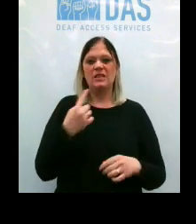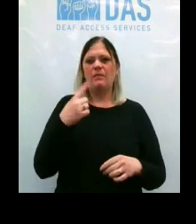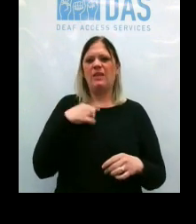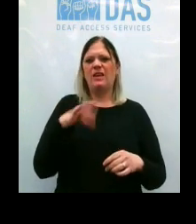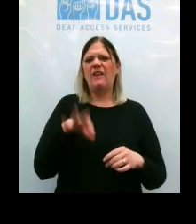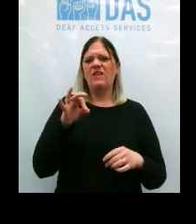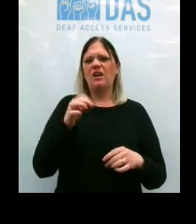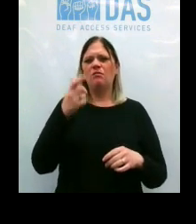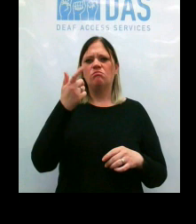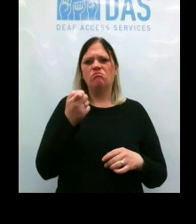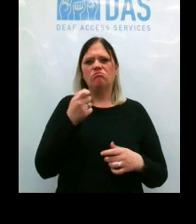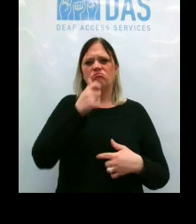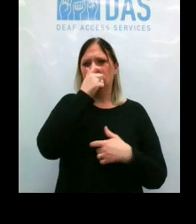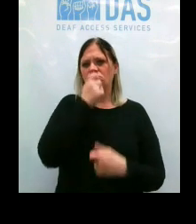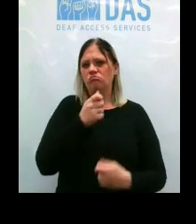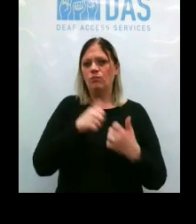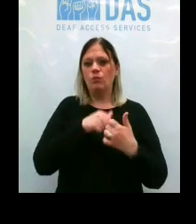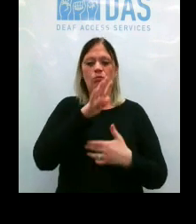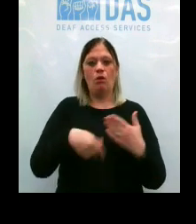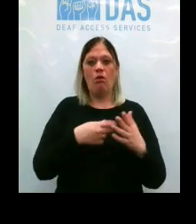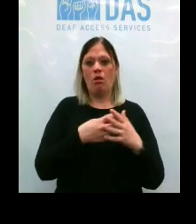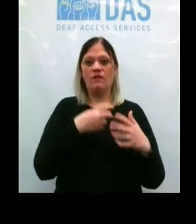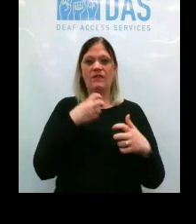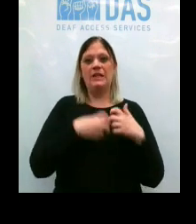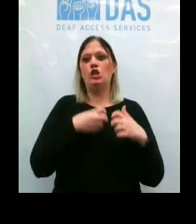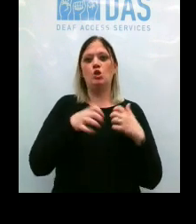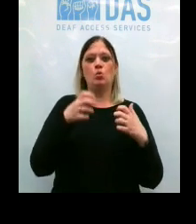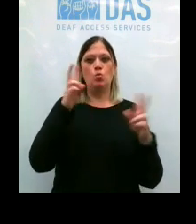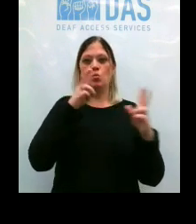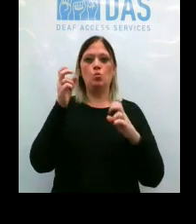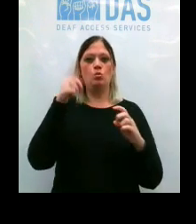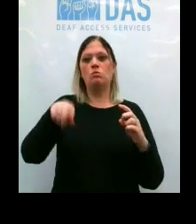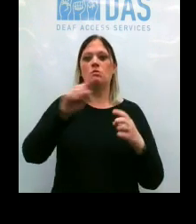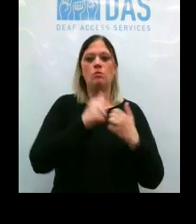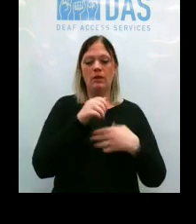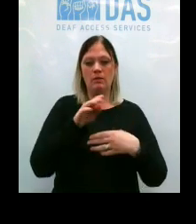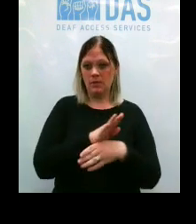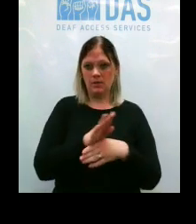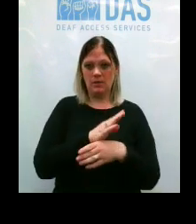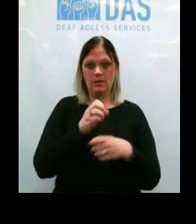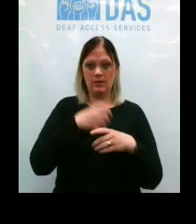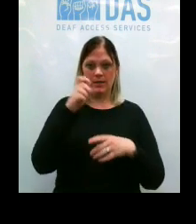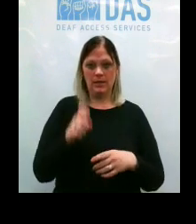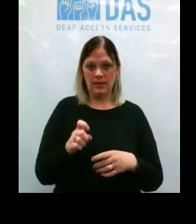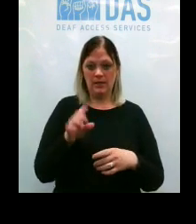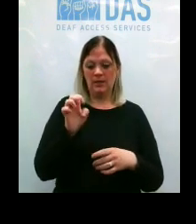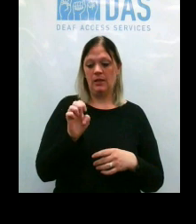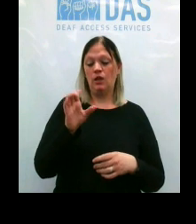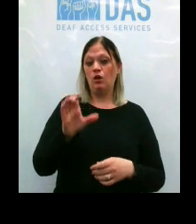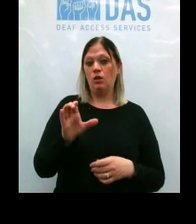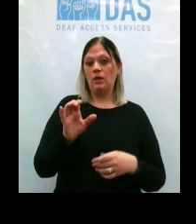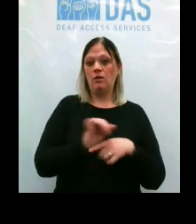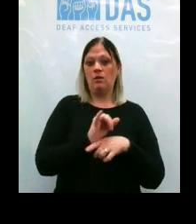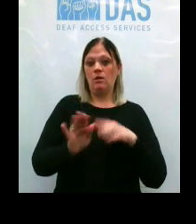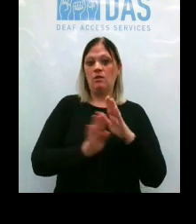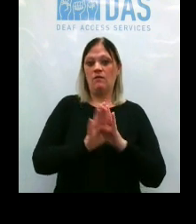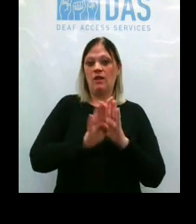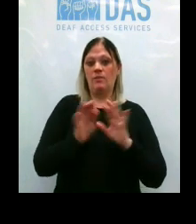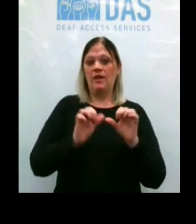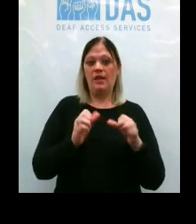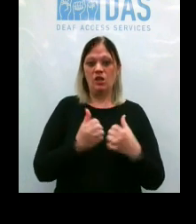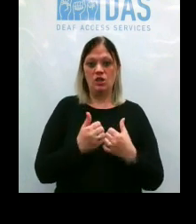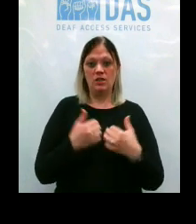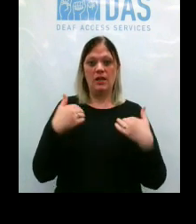little interesting with all the issues out there regarding businesses in need, the Erie County Industrial Development Agency has